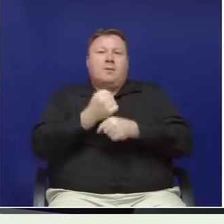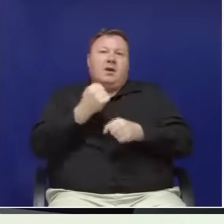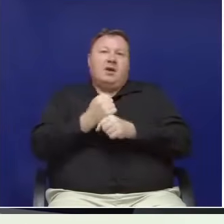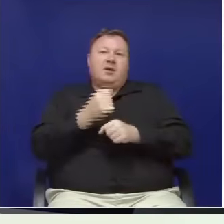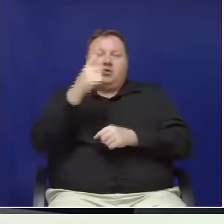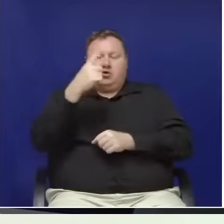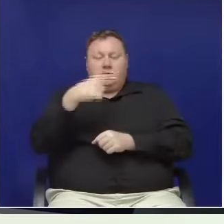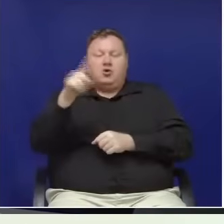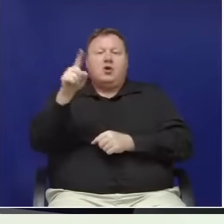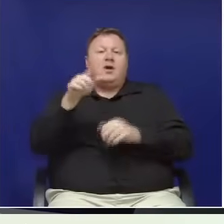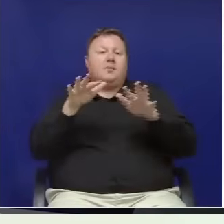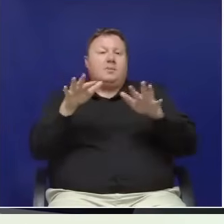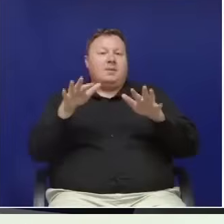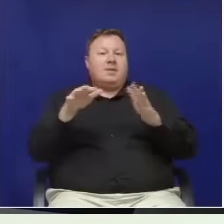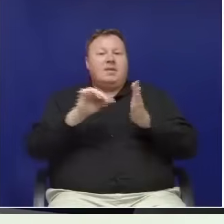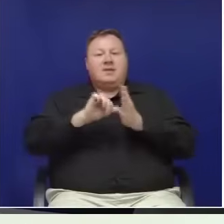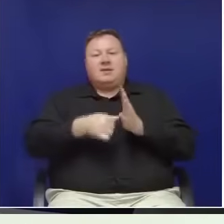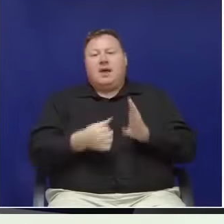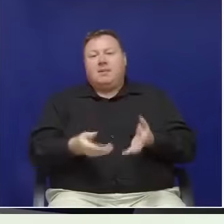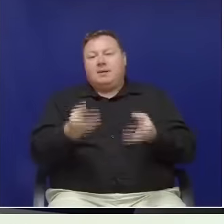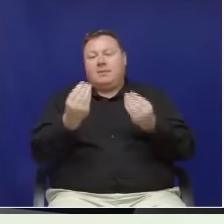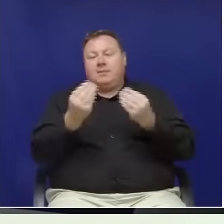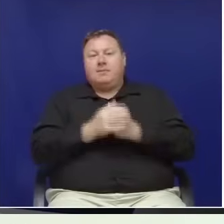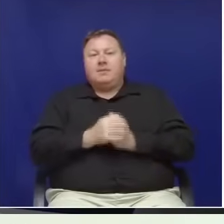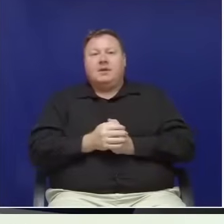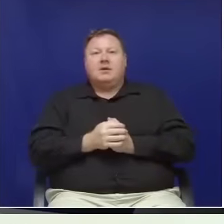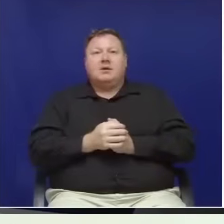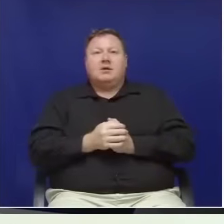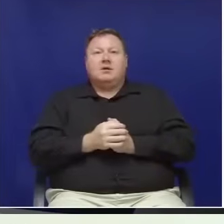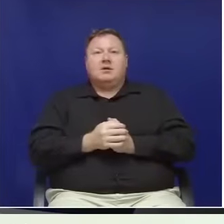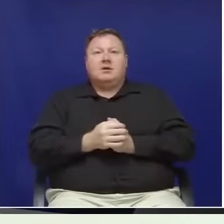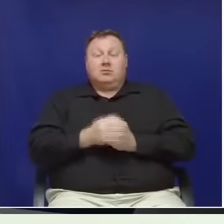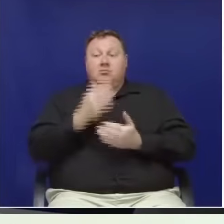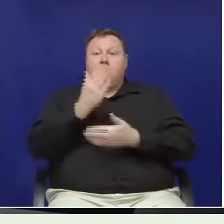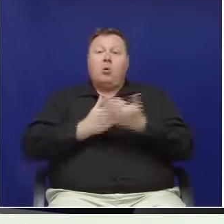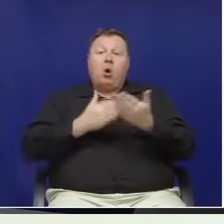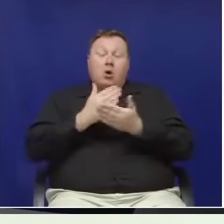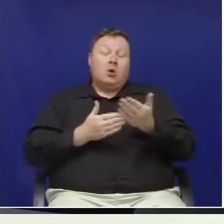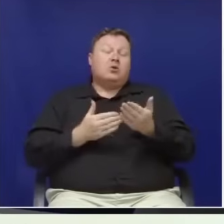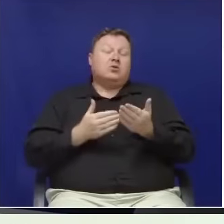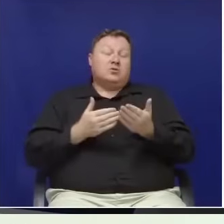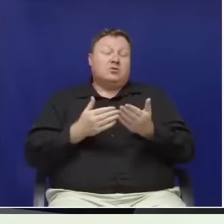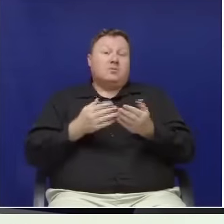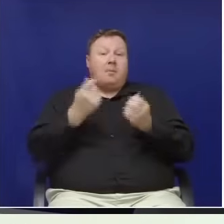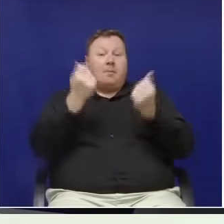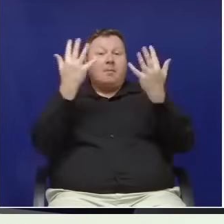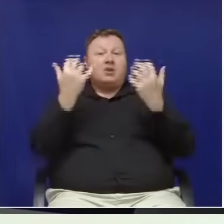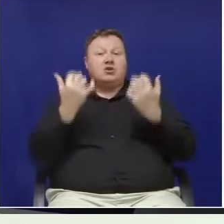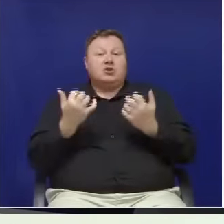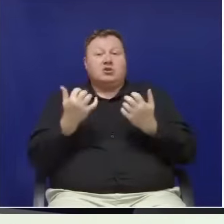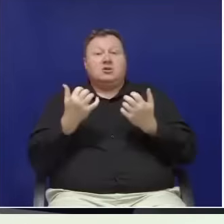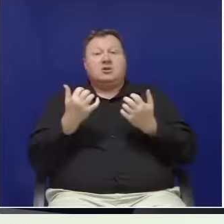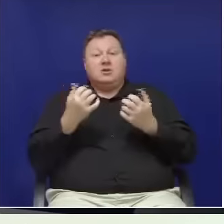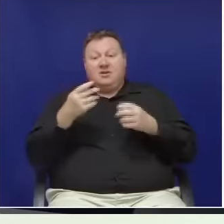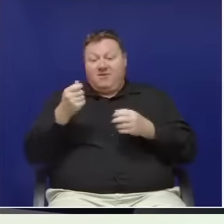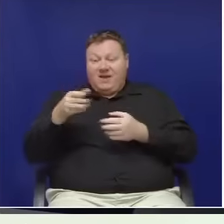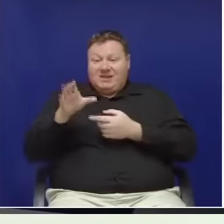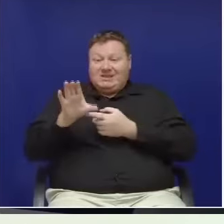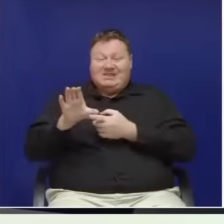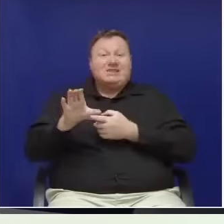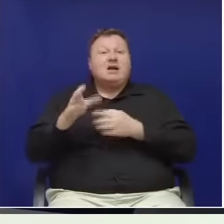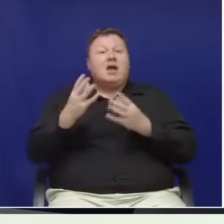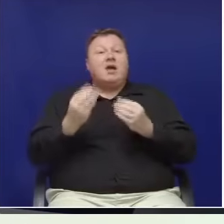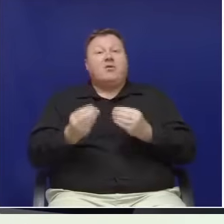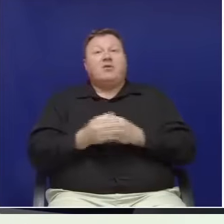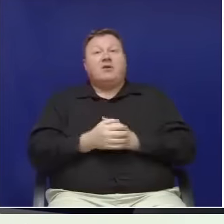correct people get it. It's part of our budget to ensure that we have the funds. And